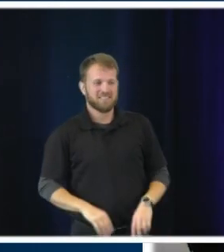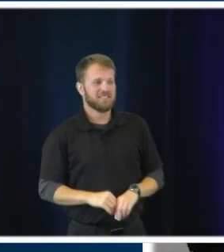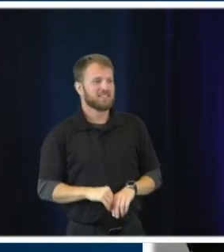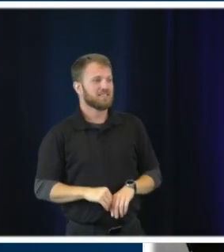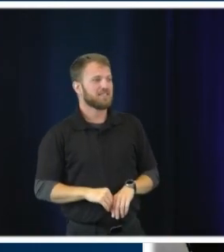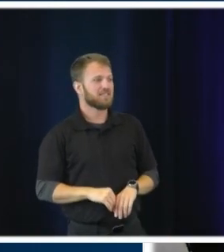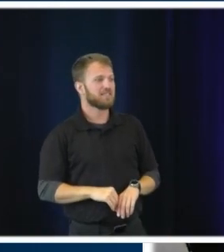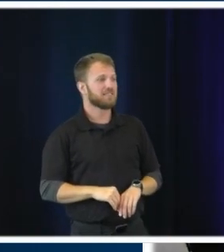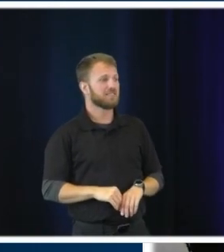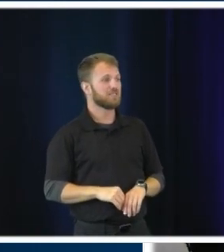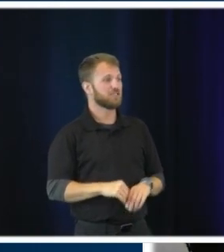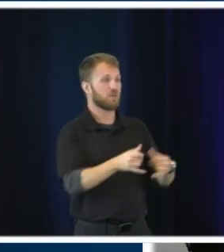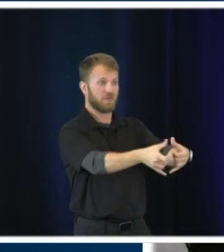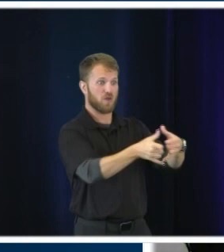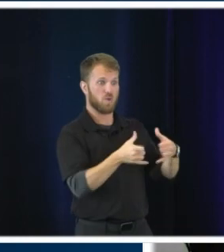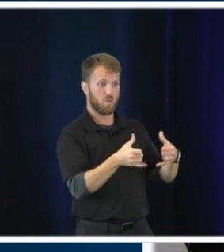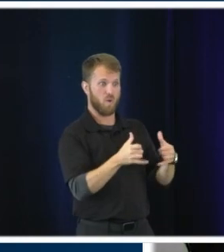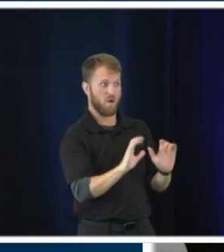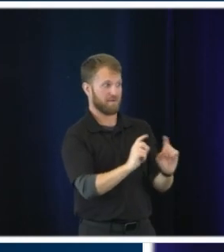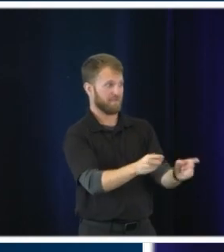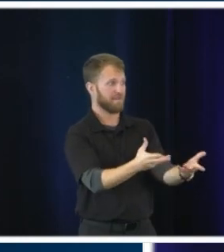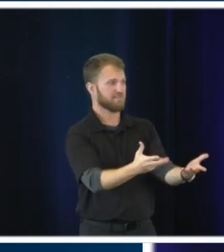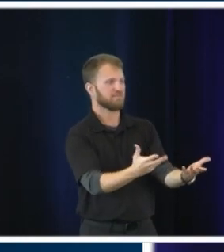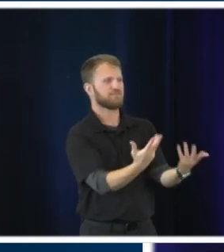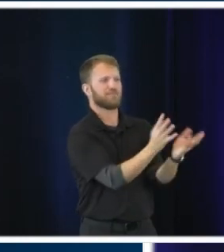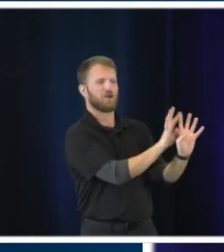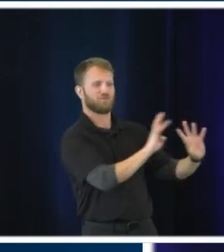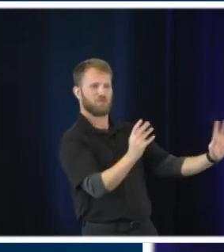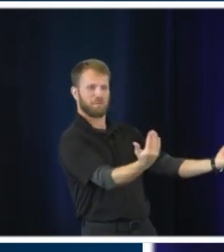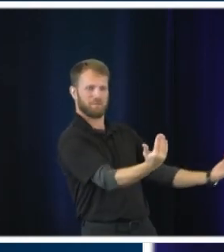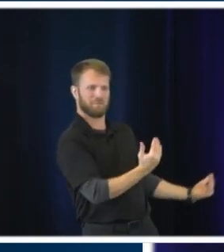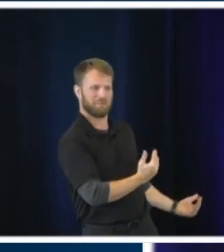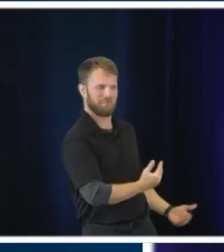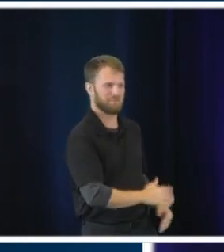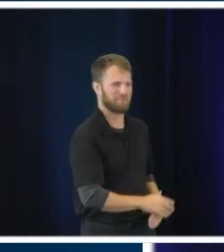All recipients, please come up for a group picture.